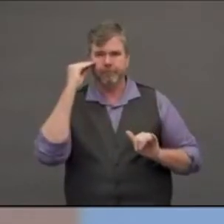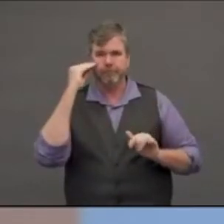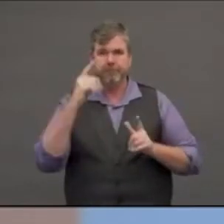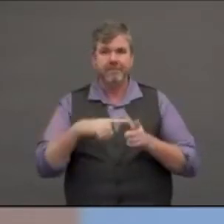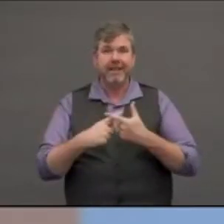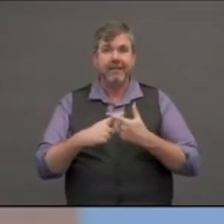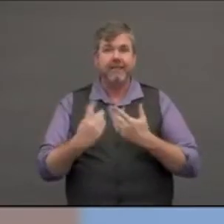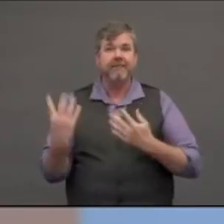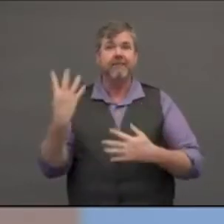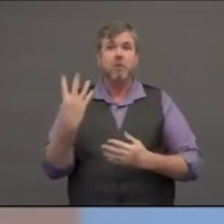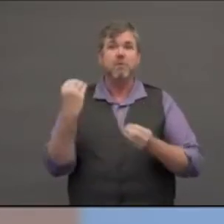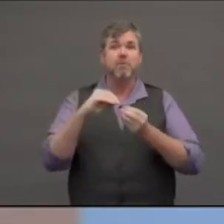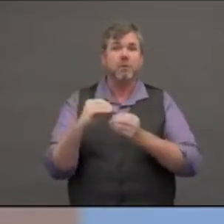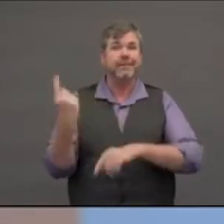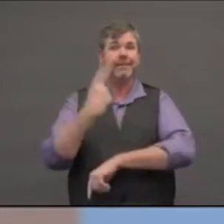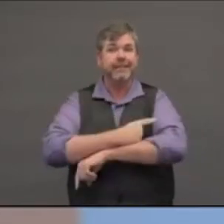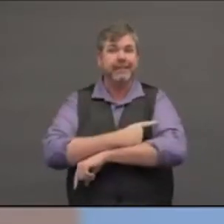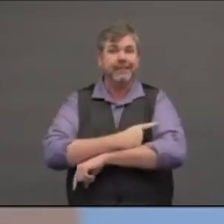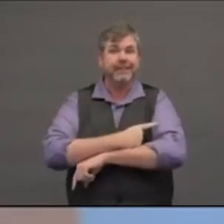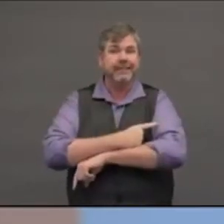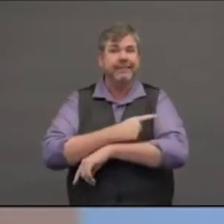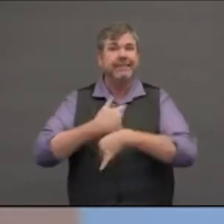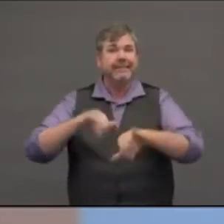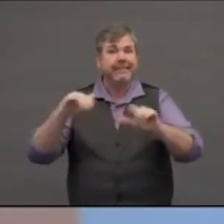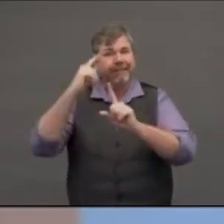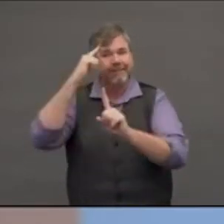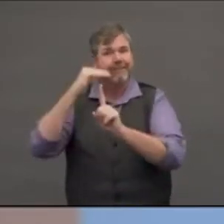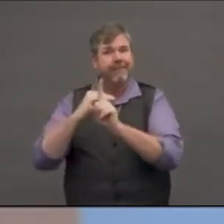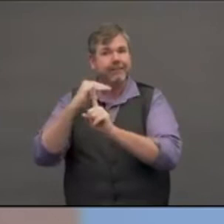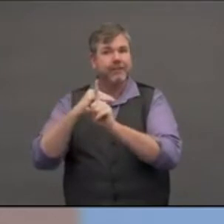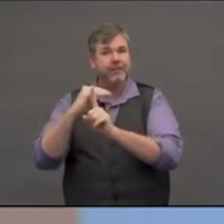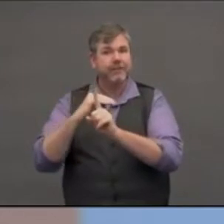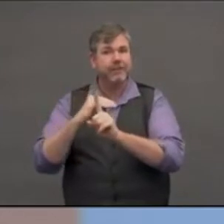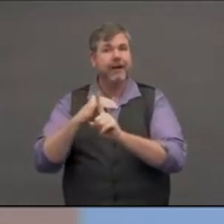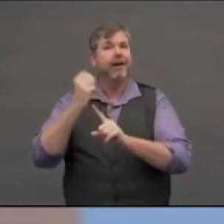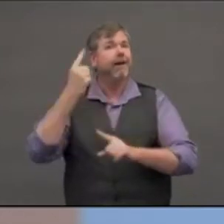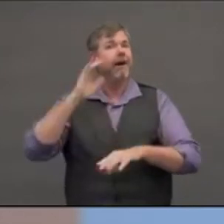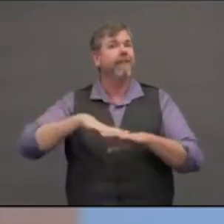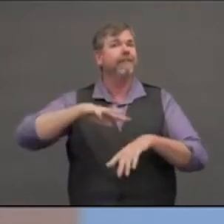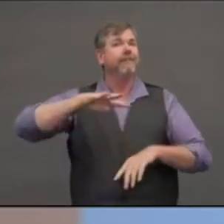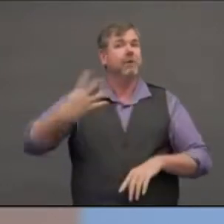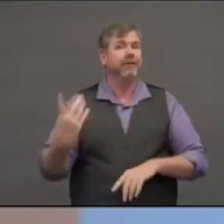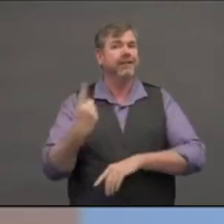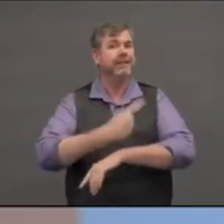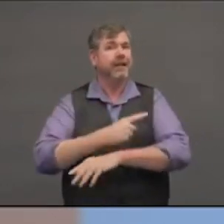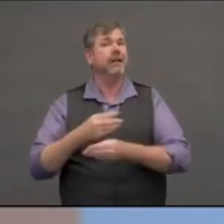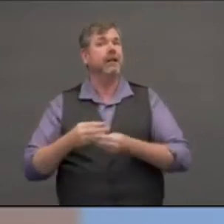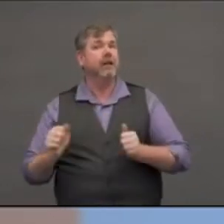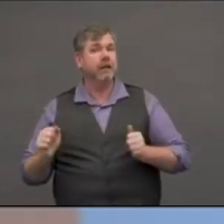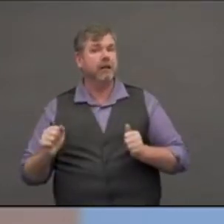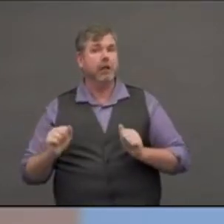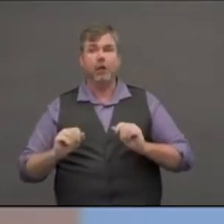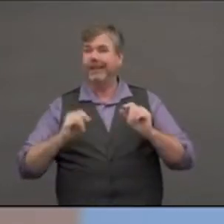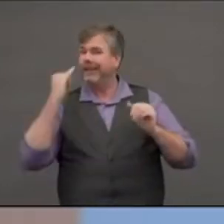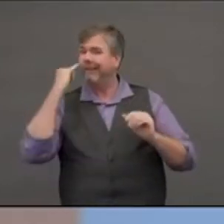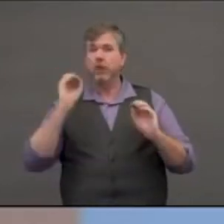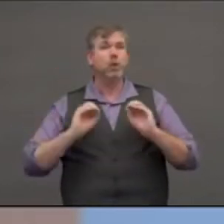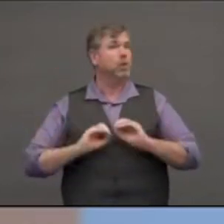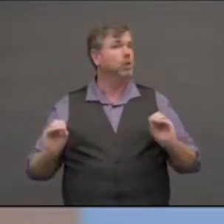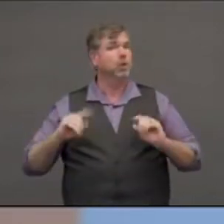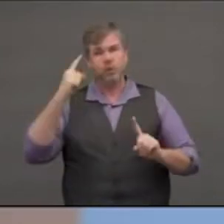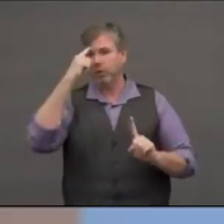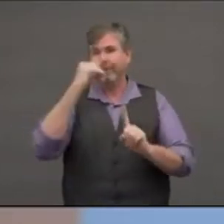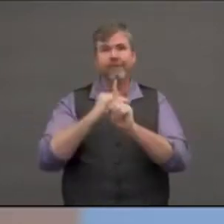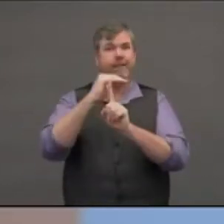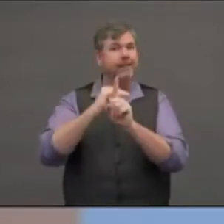on that 4th day, it breaks. So if I do not have a fever or any other symptoms after that day, that would